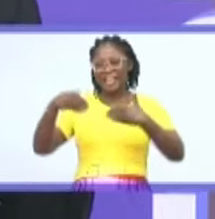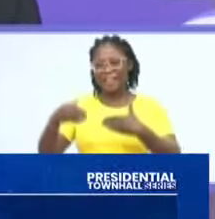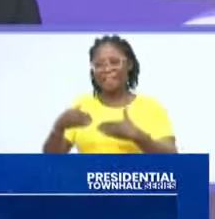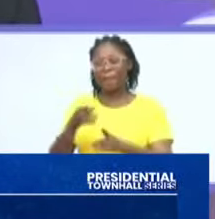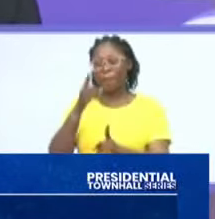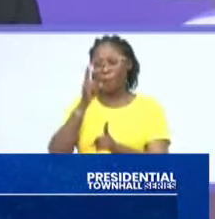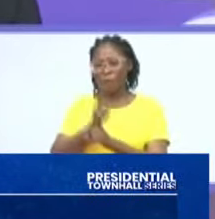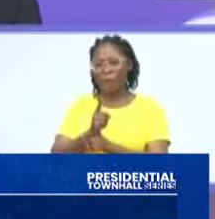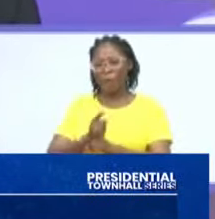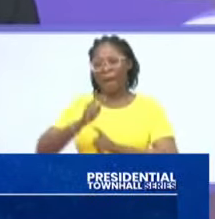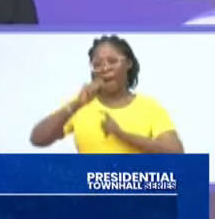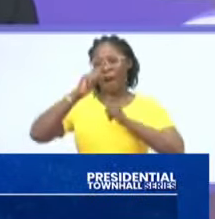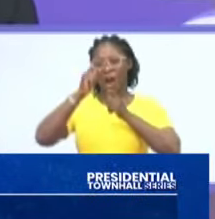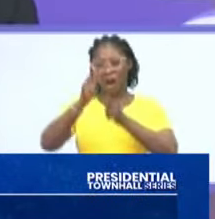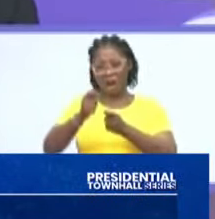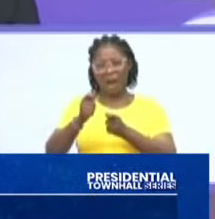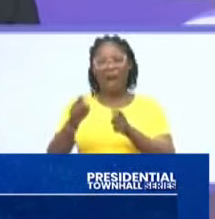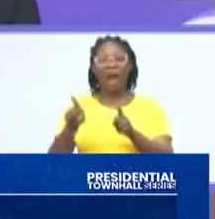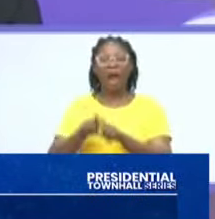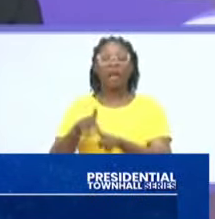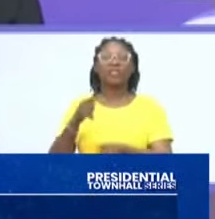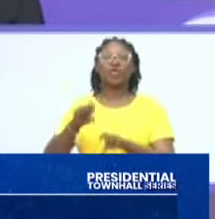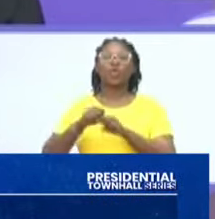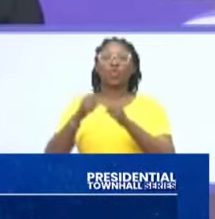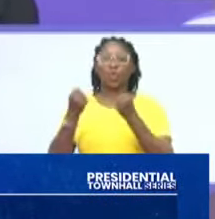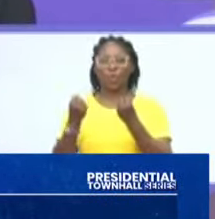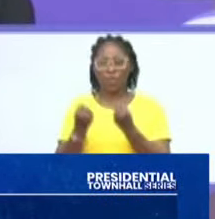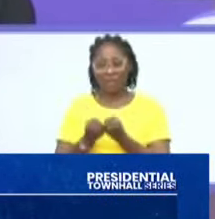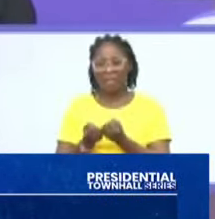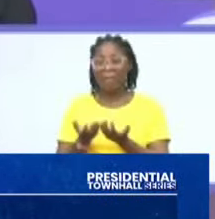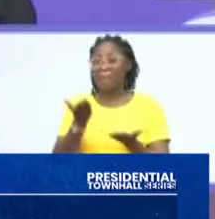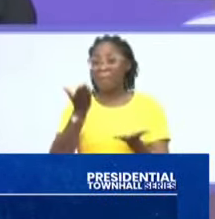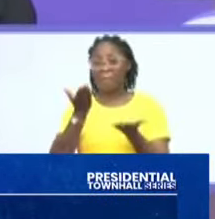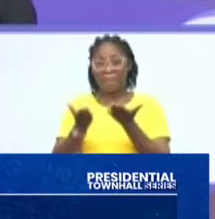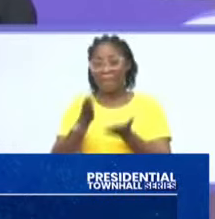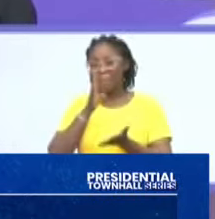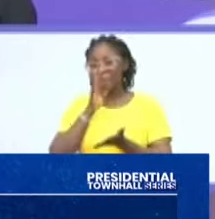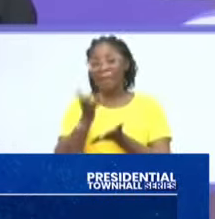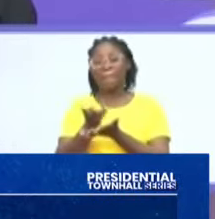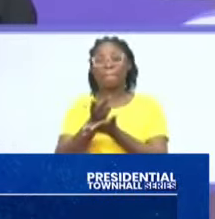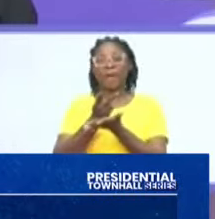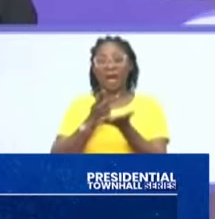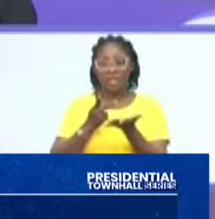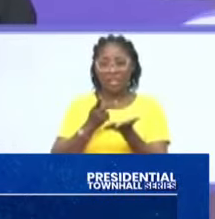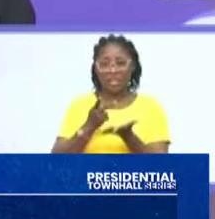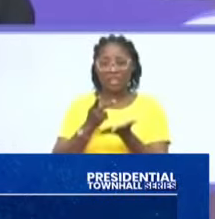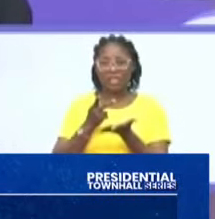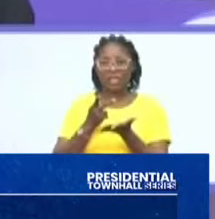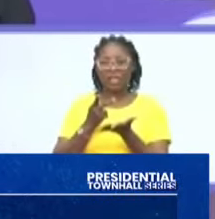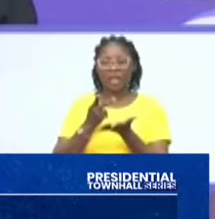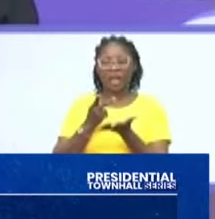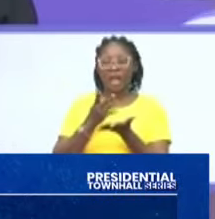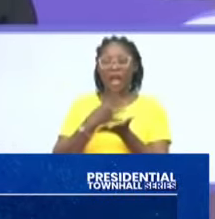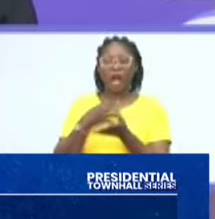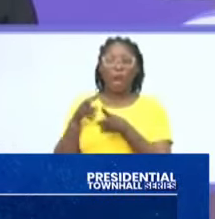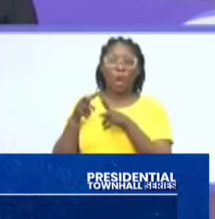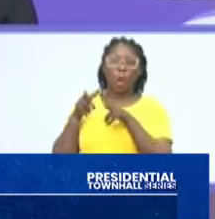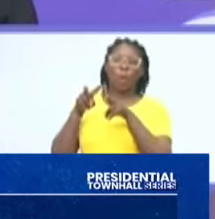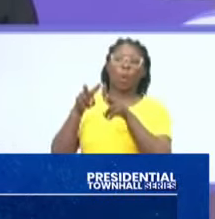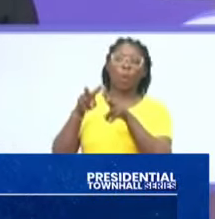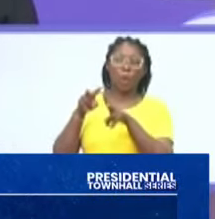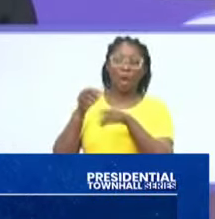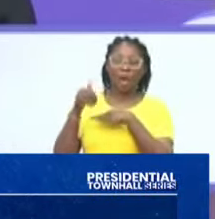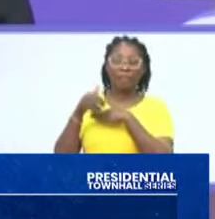compassion as a society by being part and then looking after their